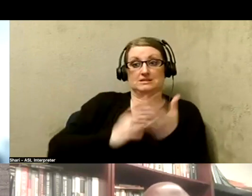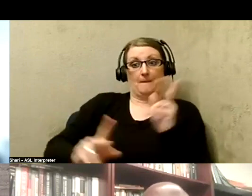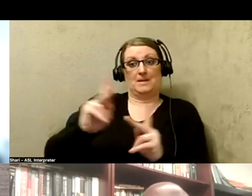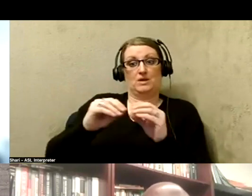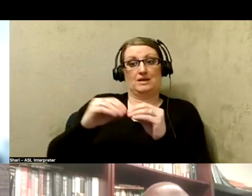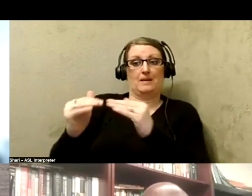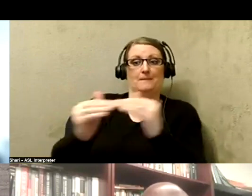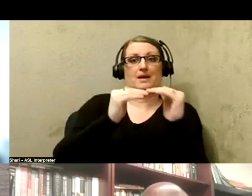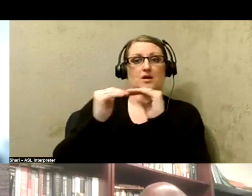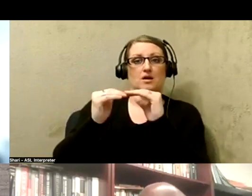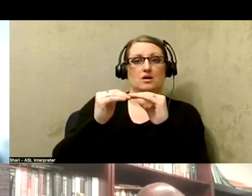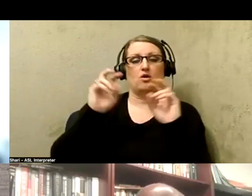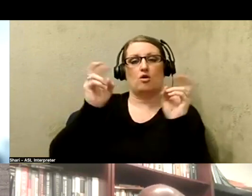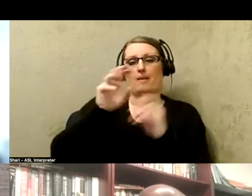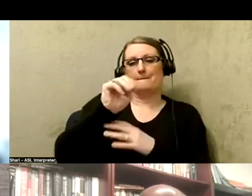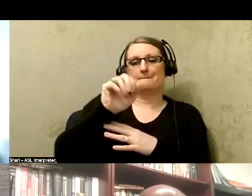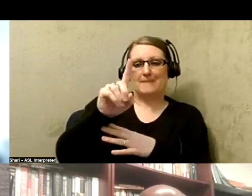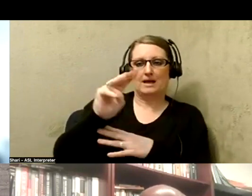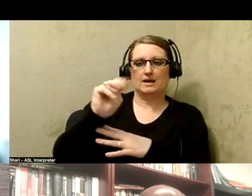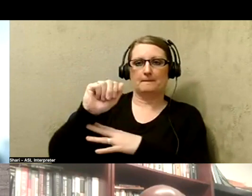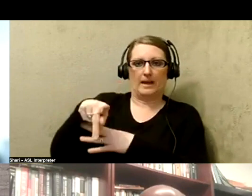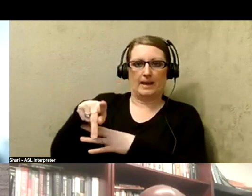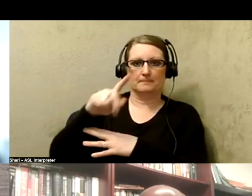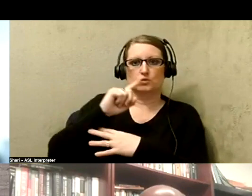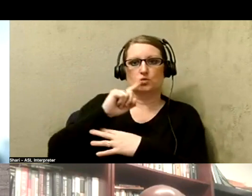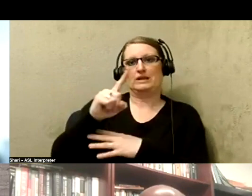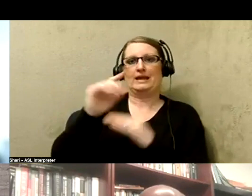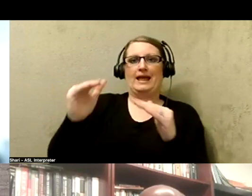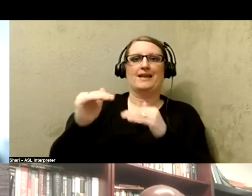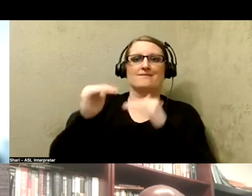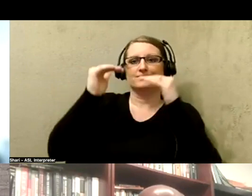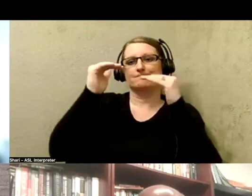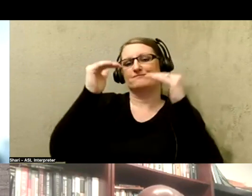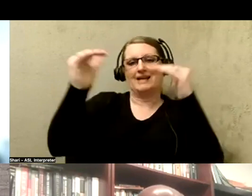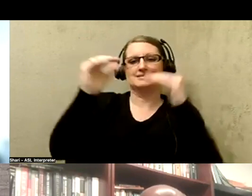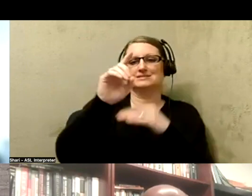peer movement call a MAD map, which is essentially an advanced directive.